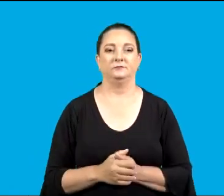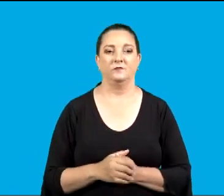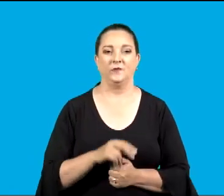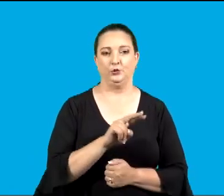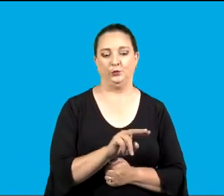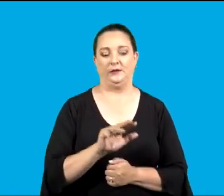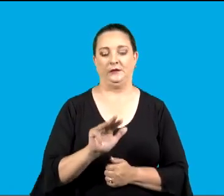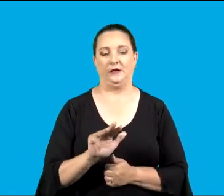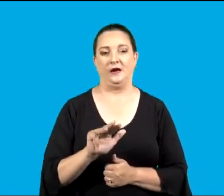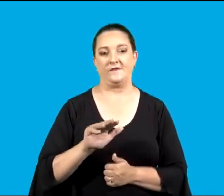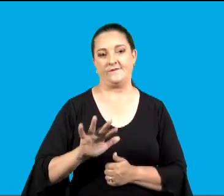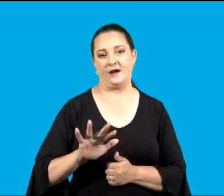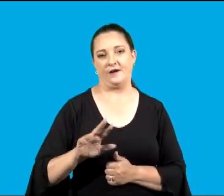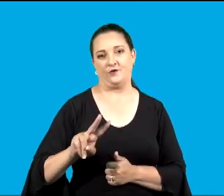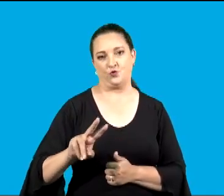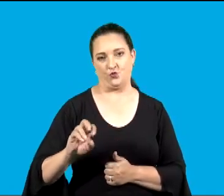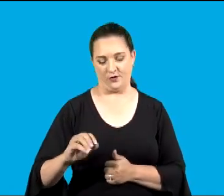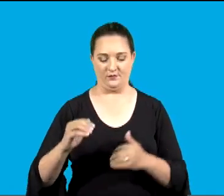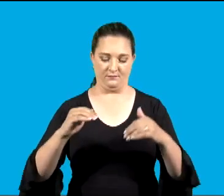29,520, minus